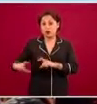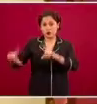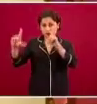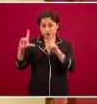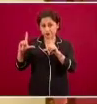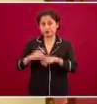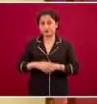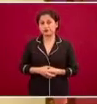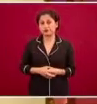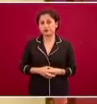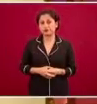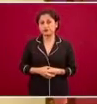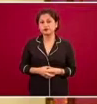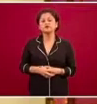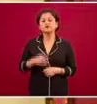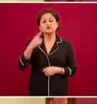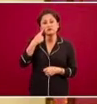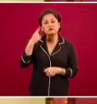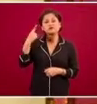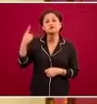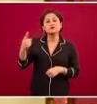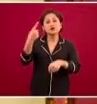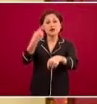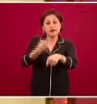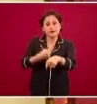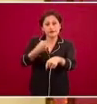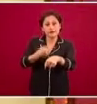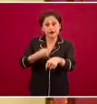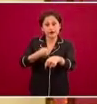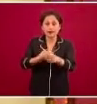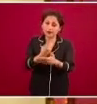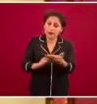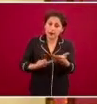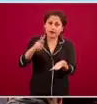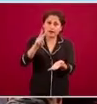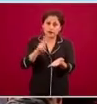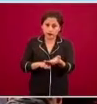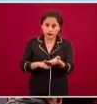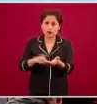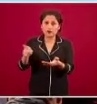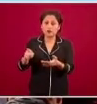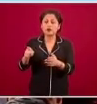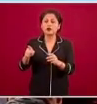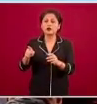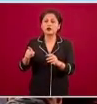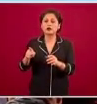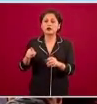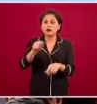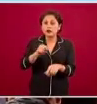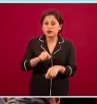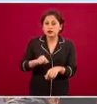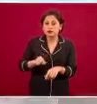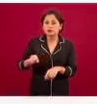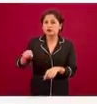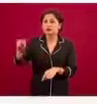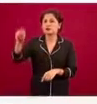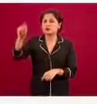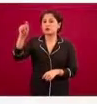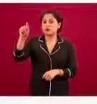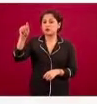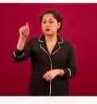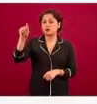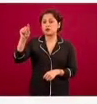Here we have the burden, the disease burden, the accumulated one, which is the epidemic